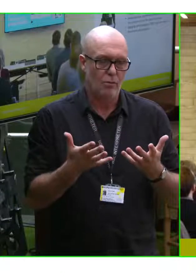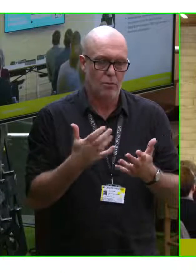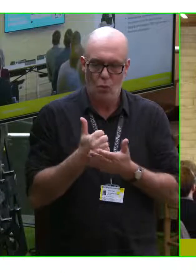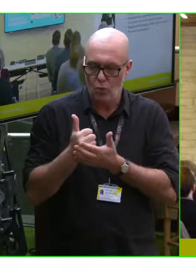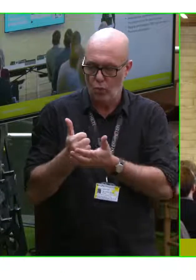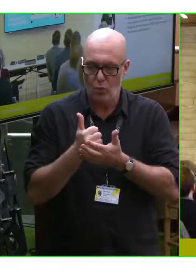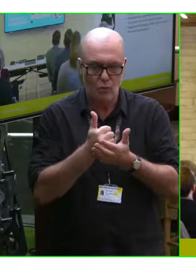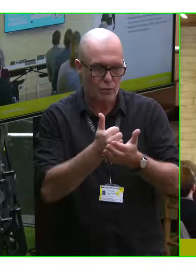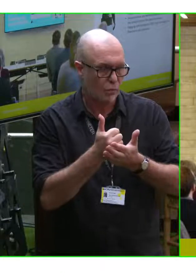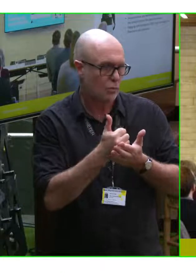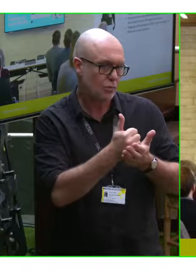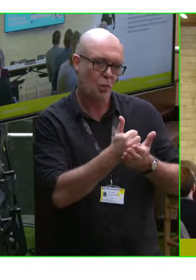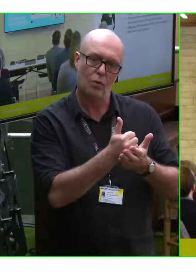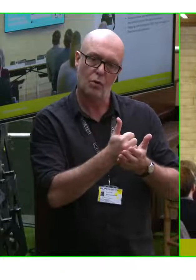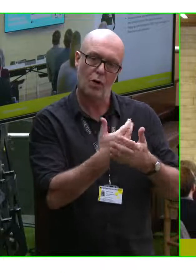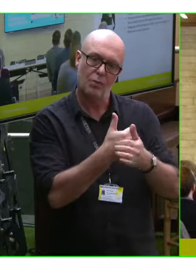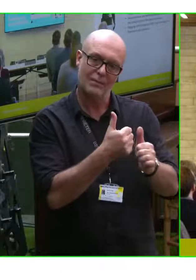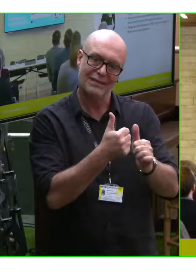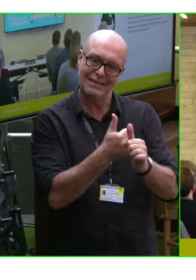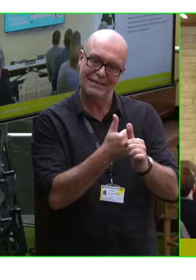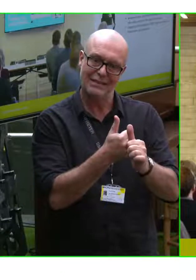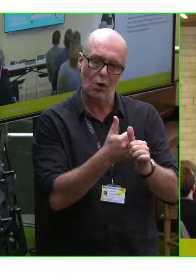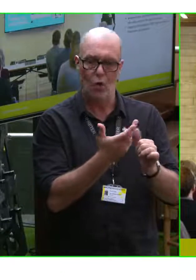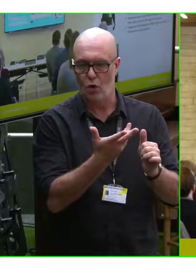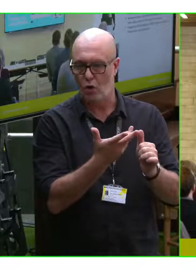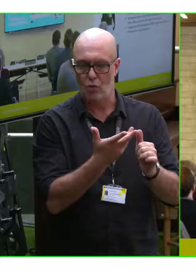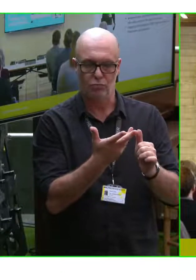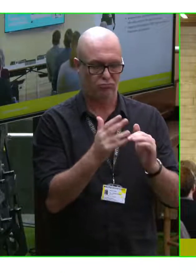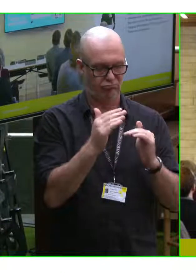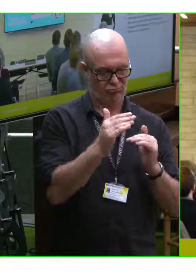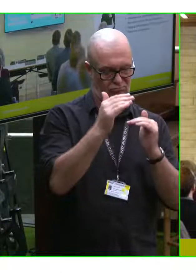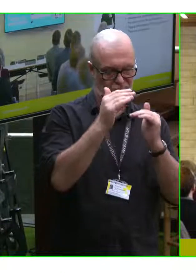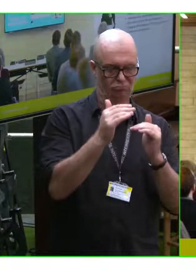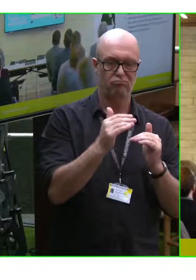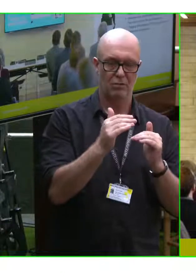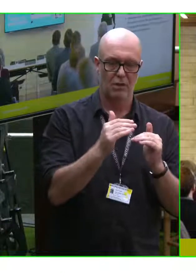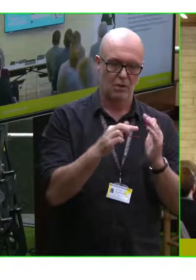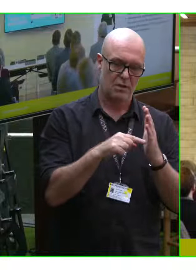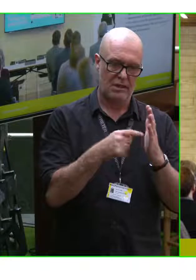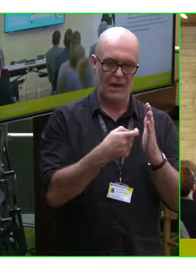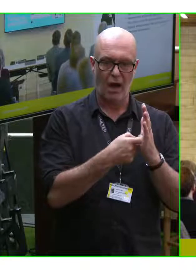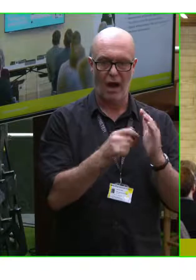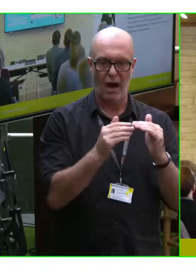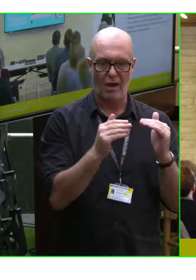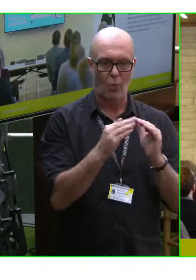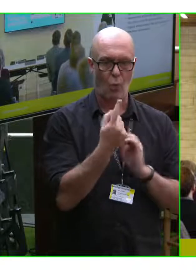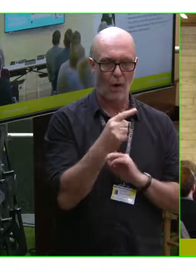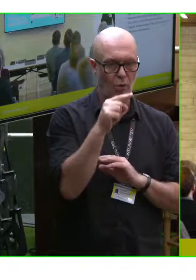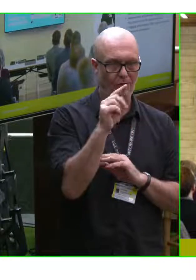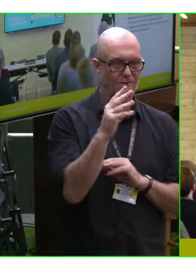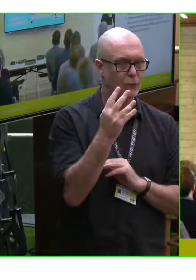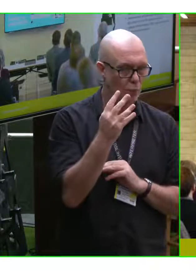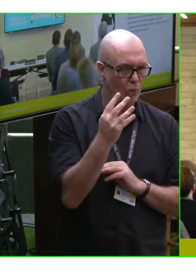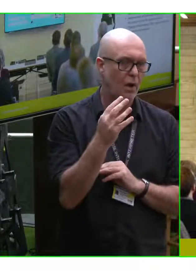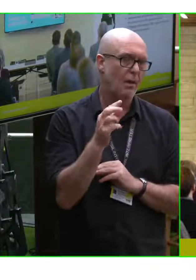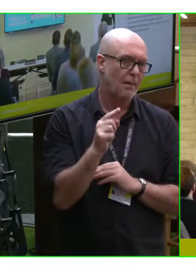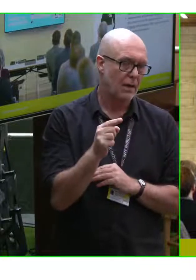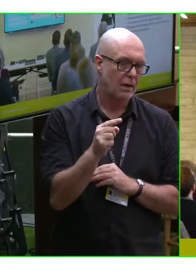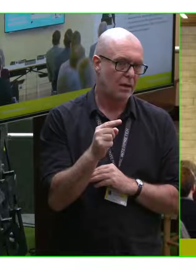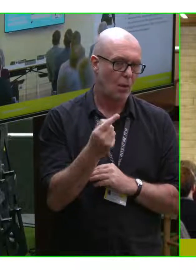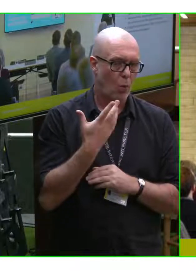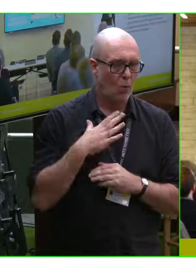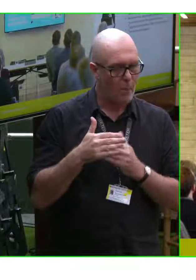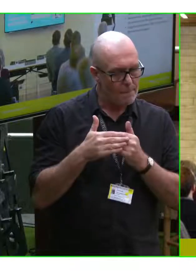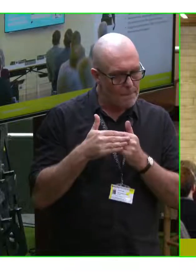businesses in TRL level 1 to around 4. We're now going to be supporting businesses with that later stage TRL ambition because we want to build a